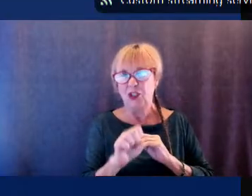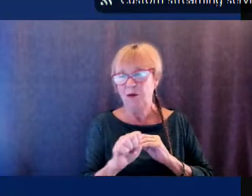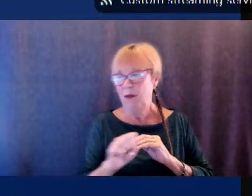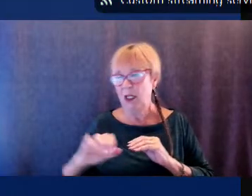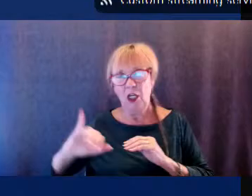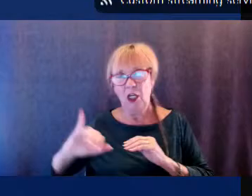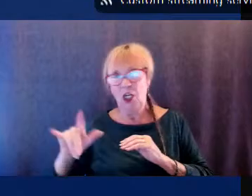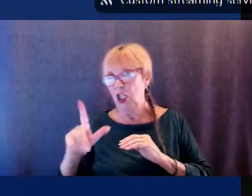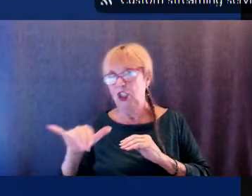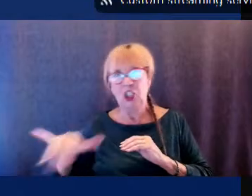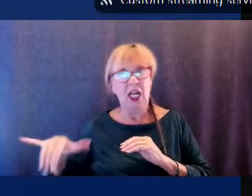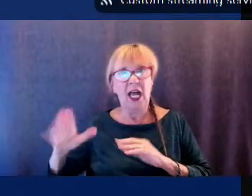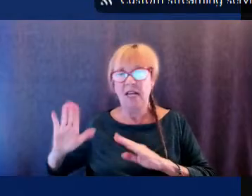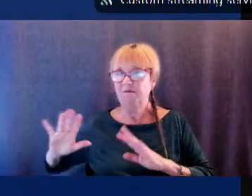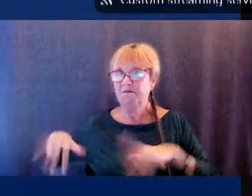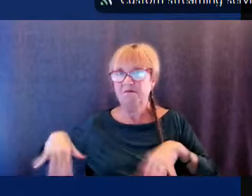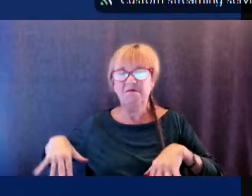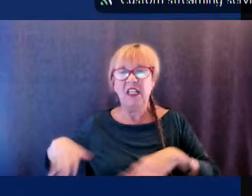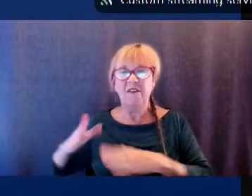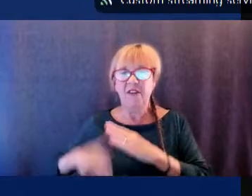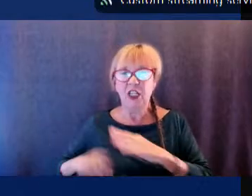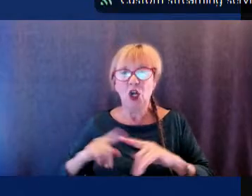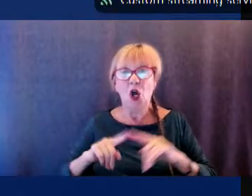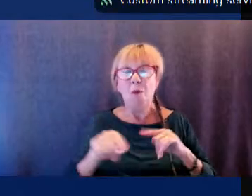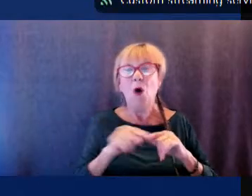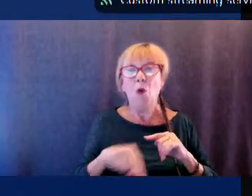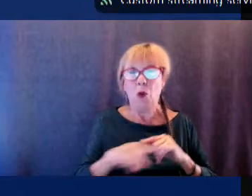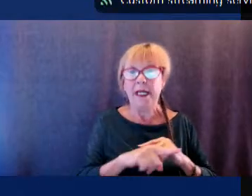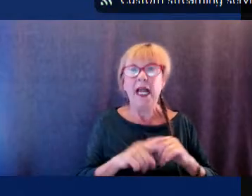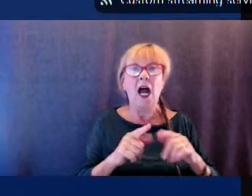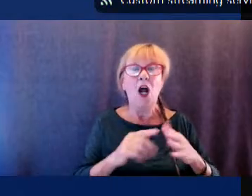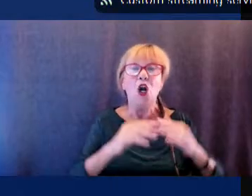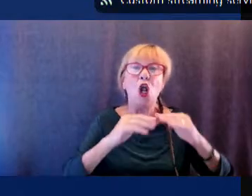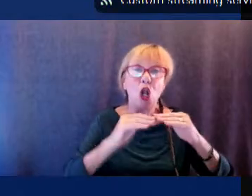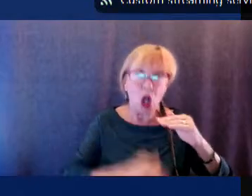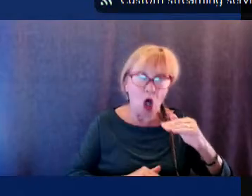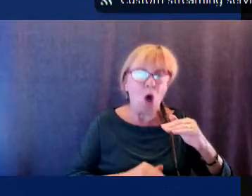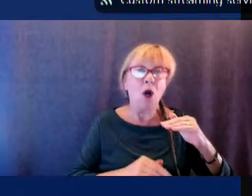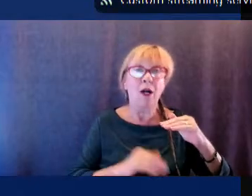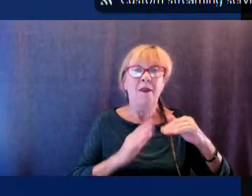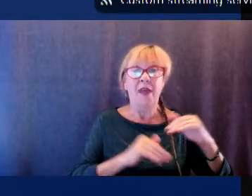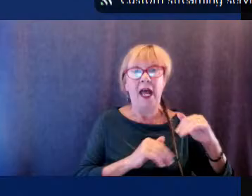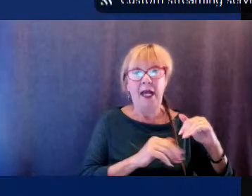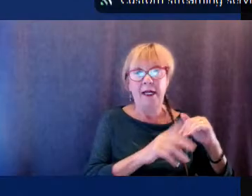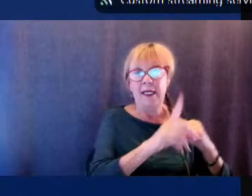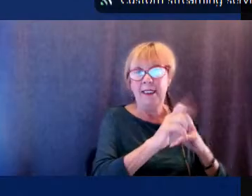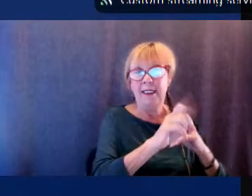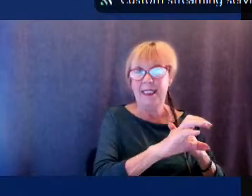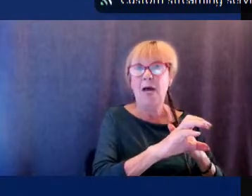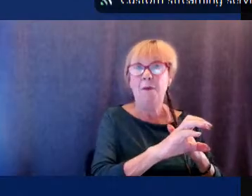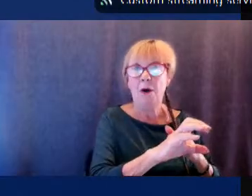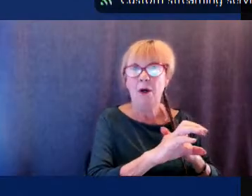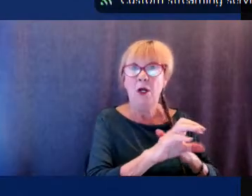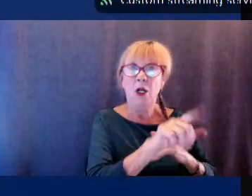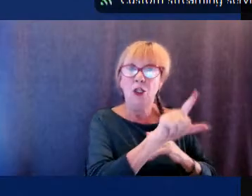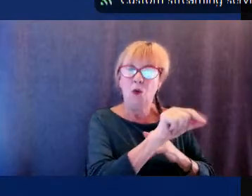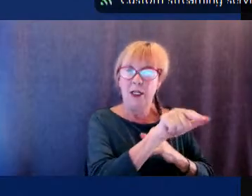below what we saw in December 2024. So we continue to trend down, and with the current stats, the preliminary data that we